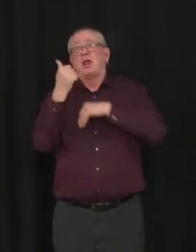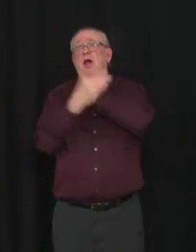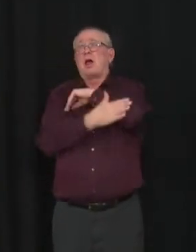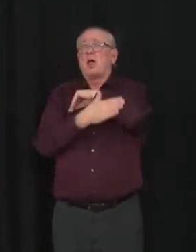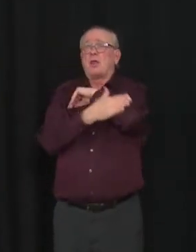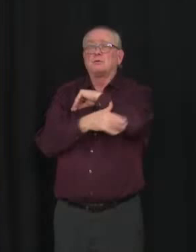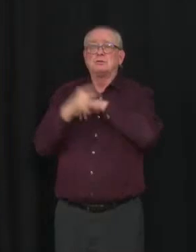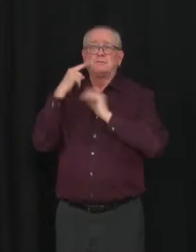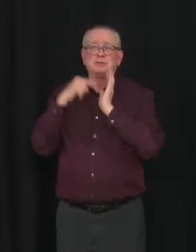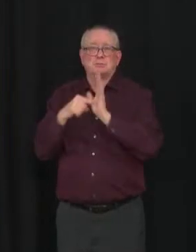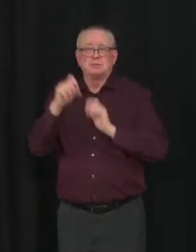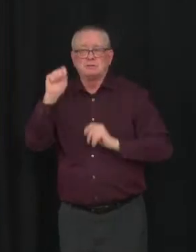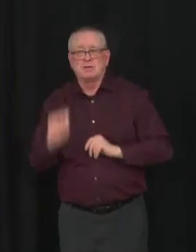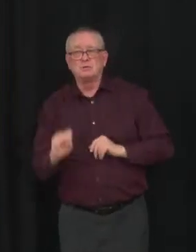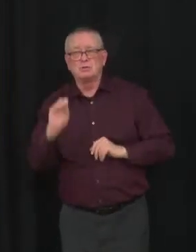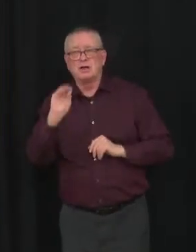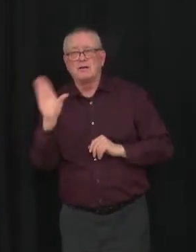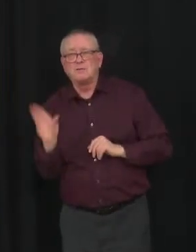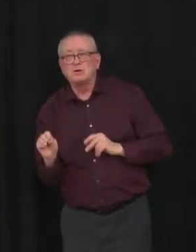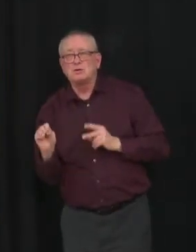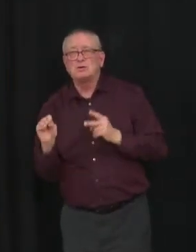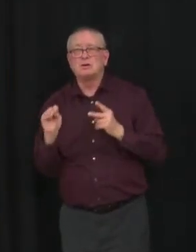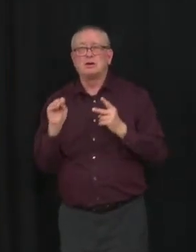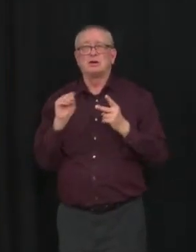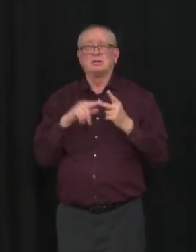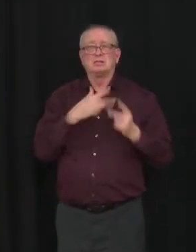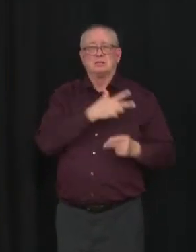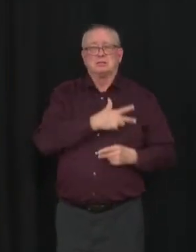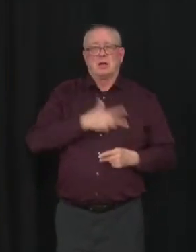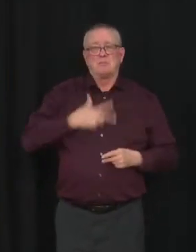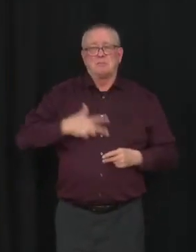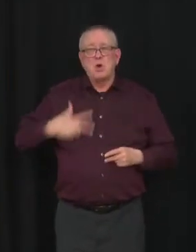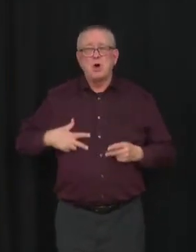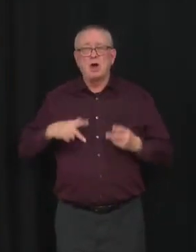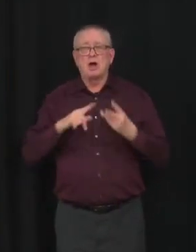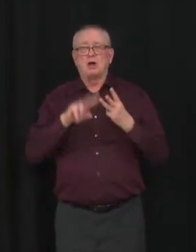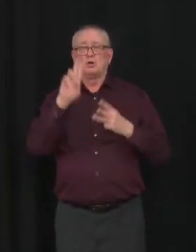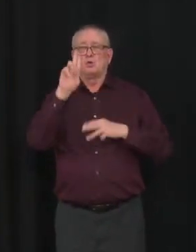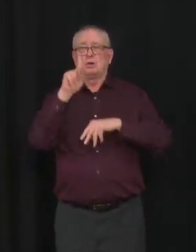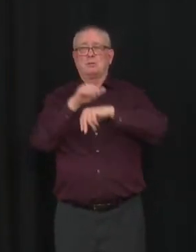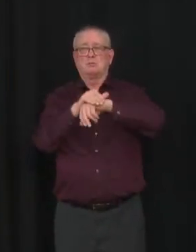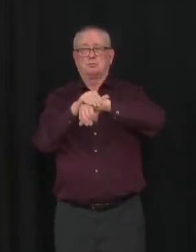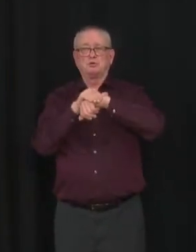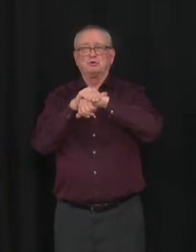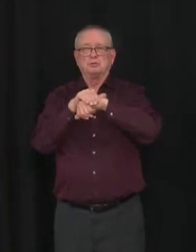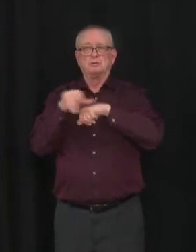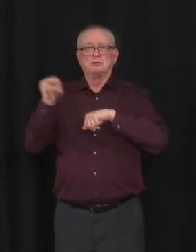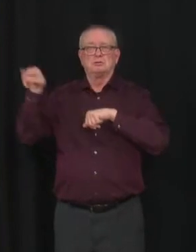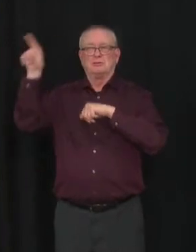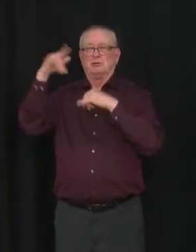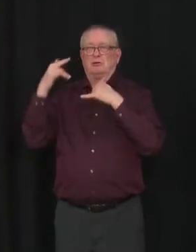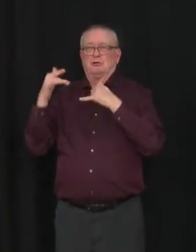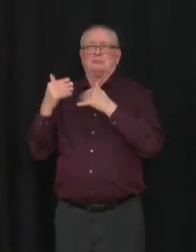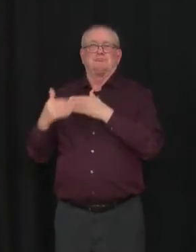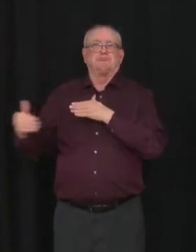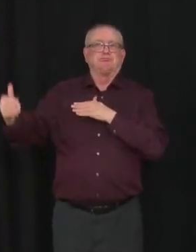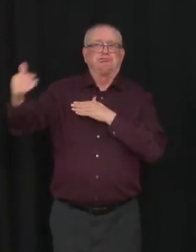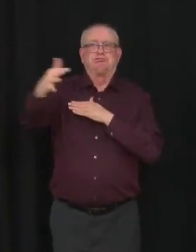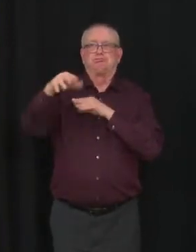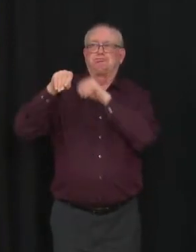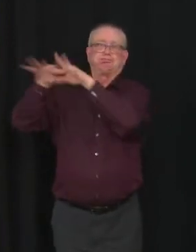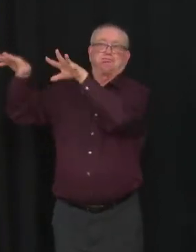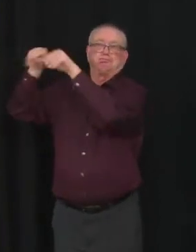Denmark, the United Kingdom, and some others, which are ahead of us on the Omicron curve, and we'll be able to draw